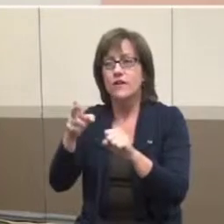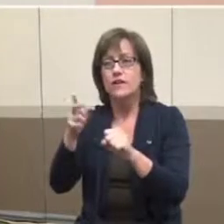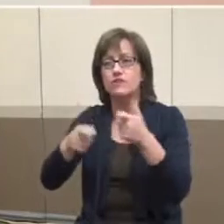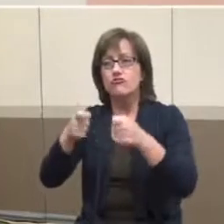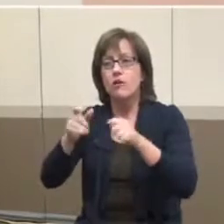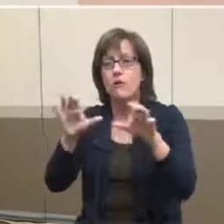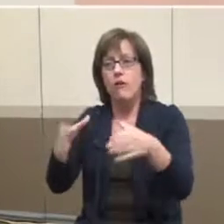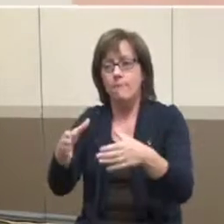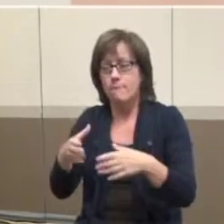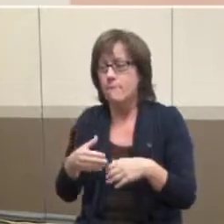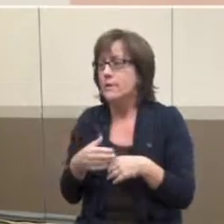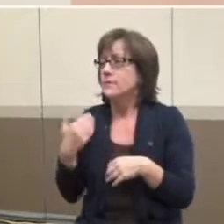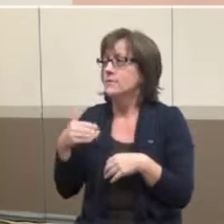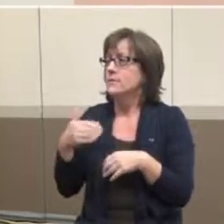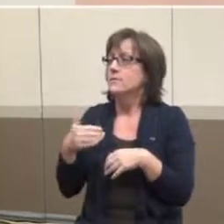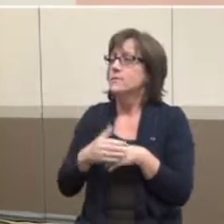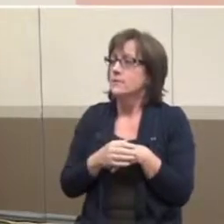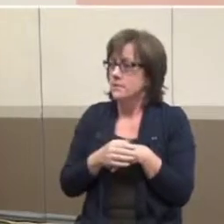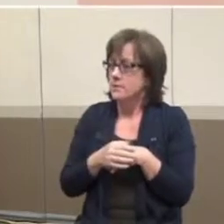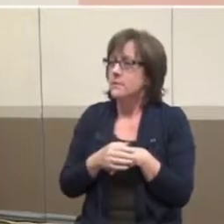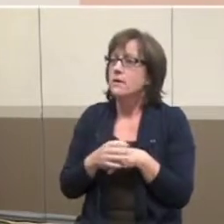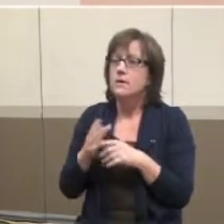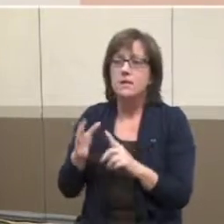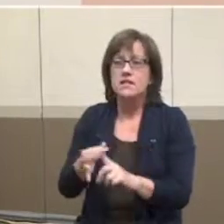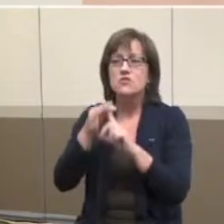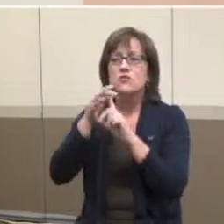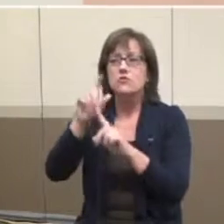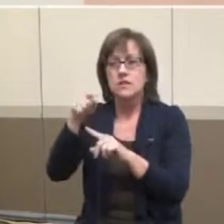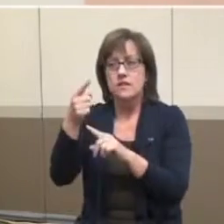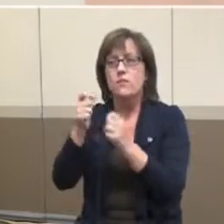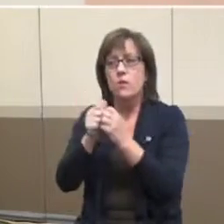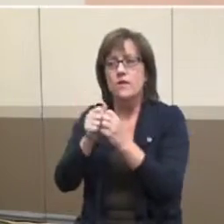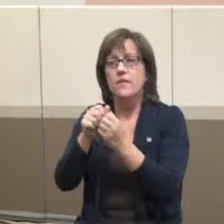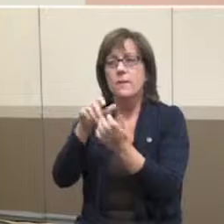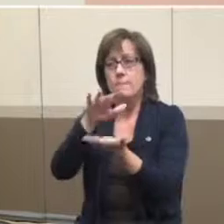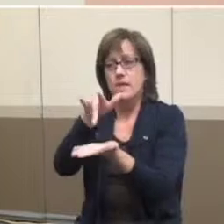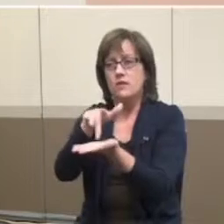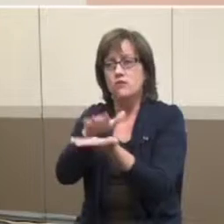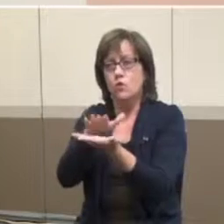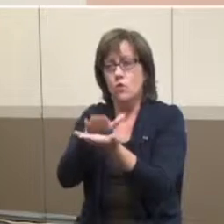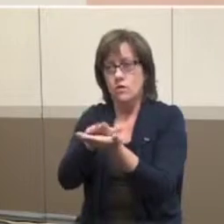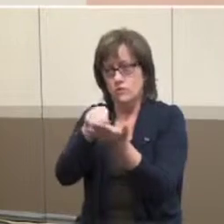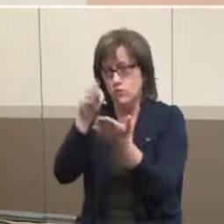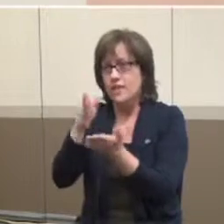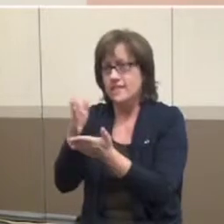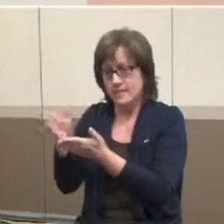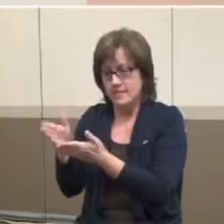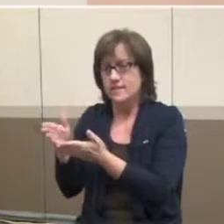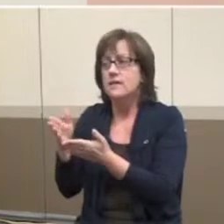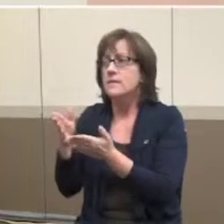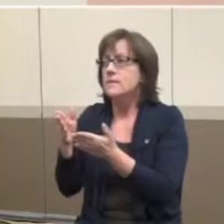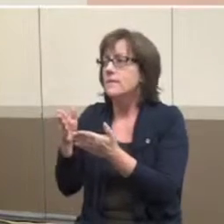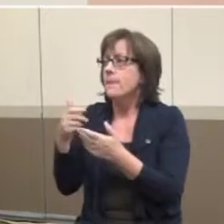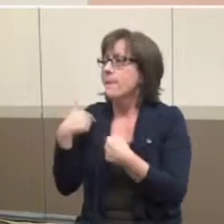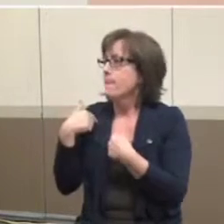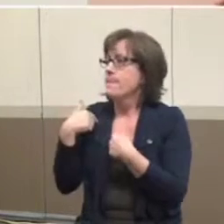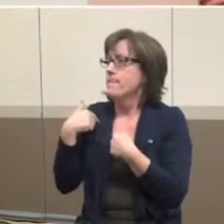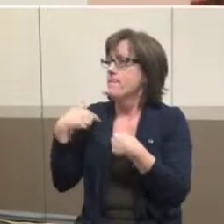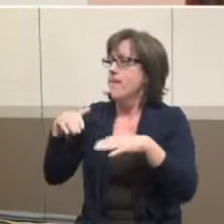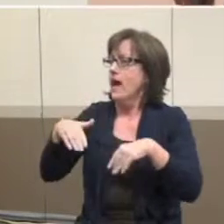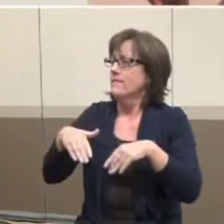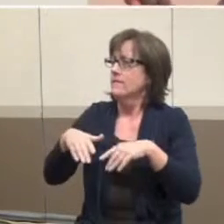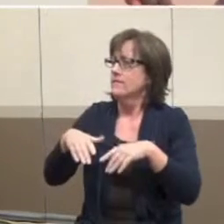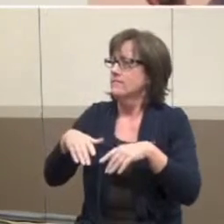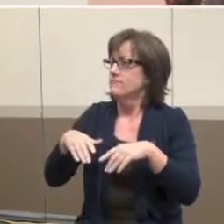students, and it's been exclusively with the students at the middle school. Haven't really ventured